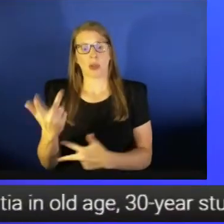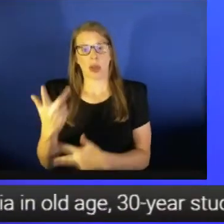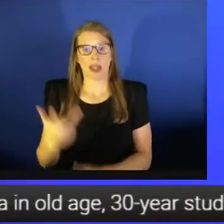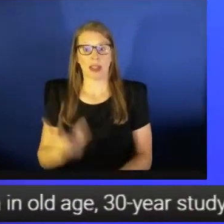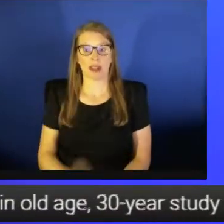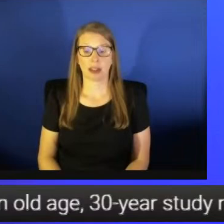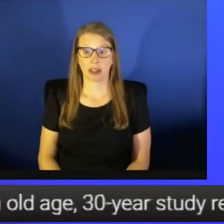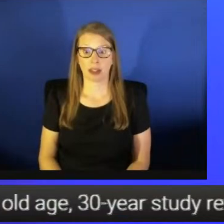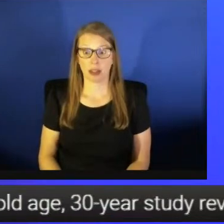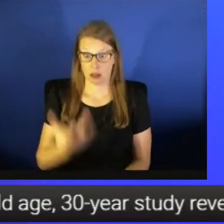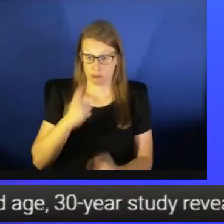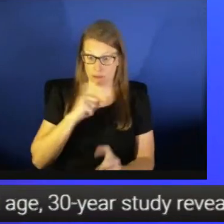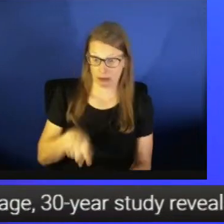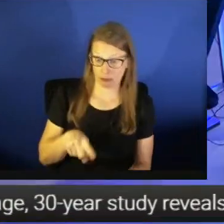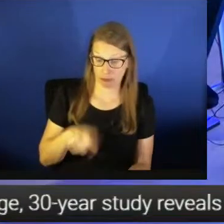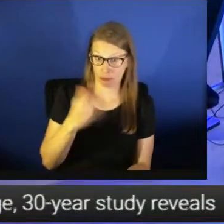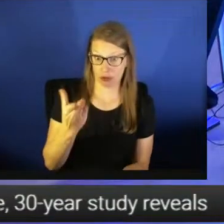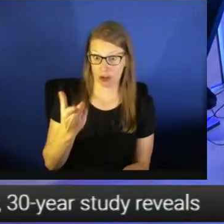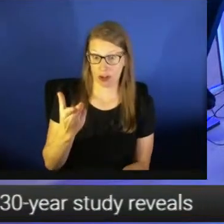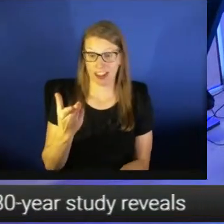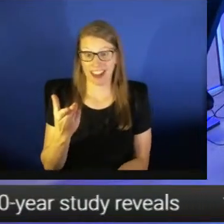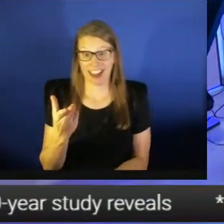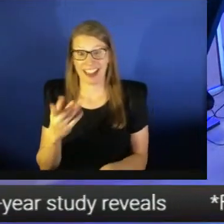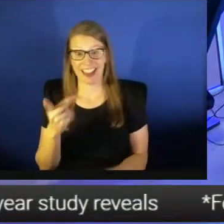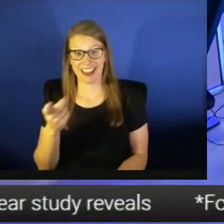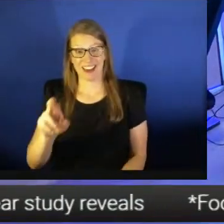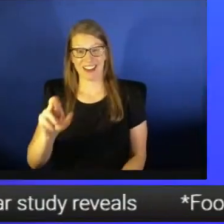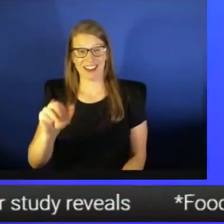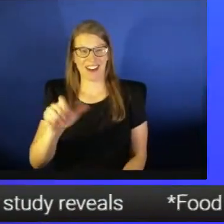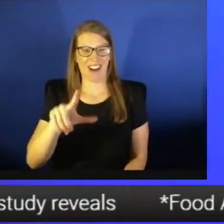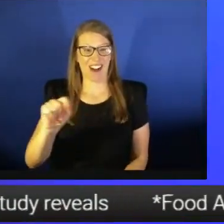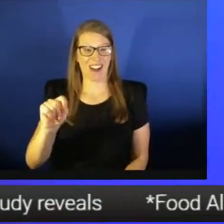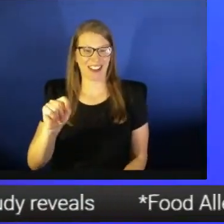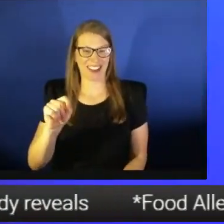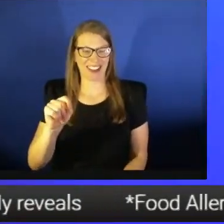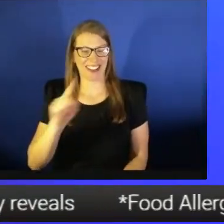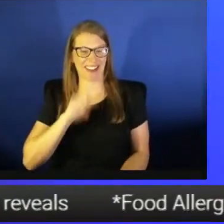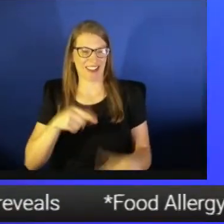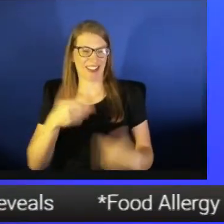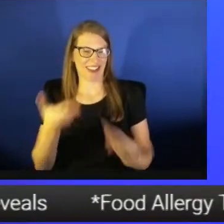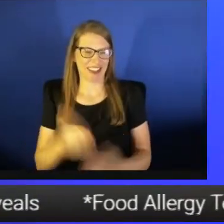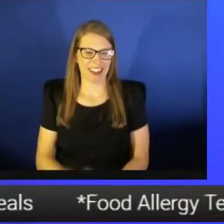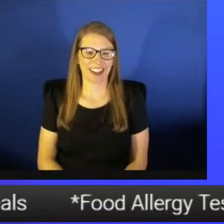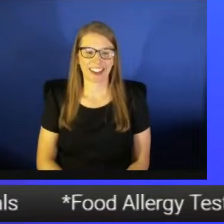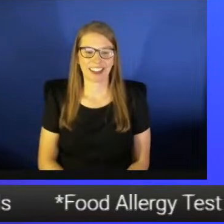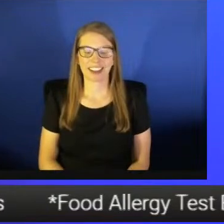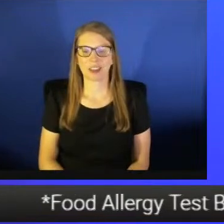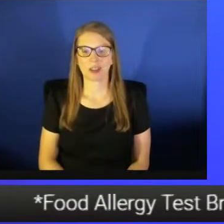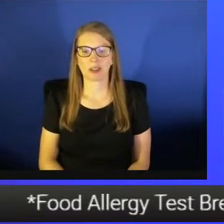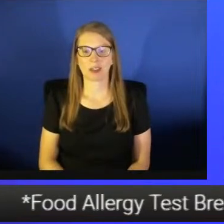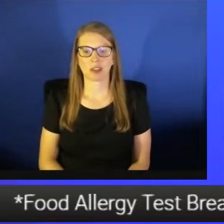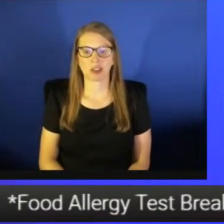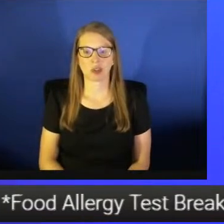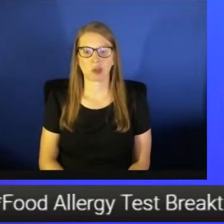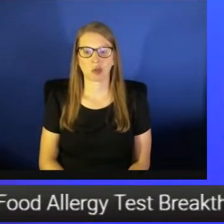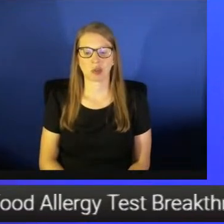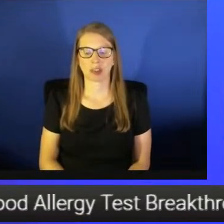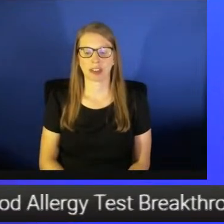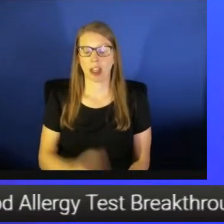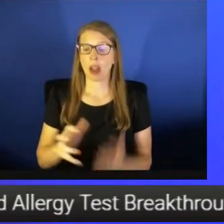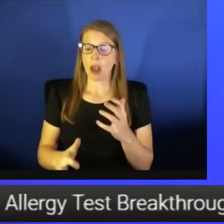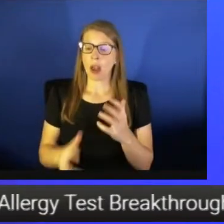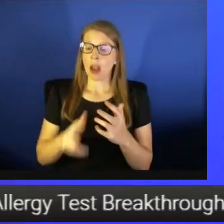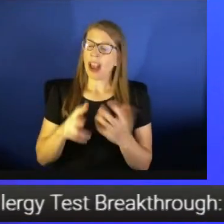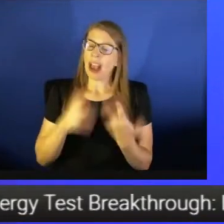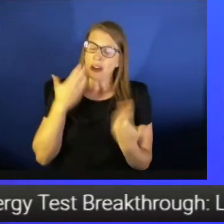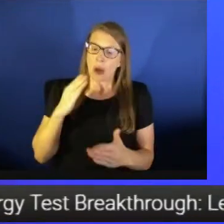Do you want to answer that? Or I may let Dr. Well, I mean, I don't know that there's a lot of difference. They're both effective in the clinical trials